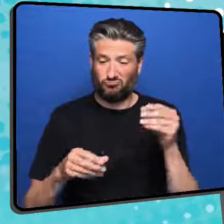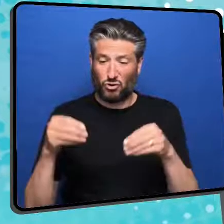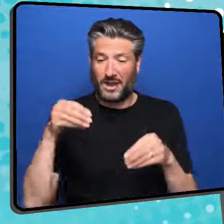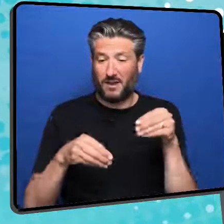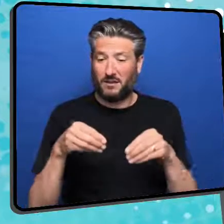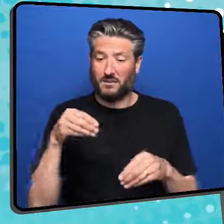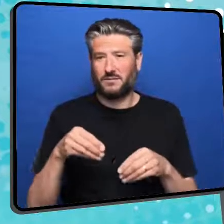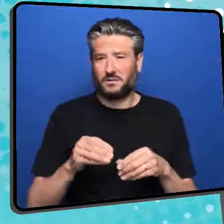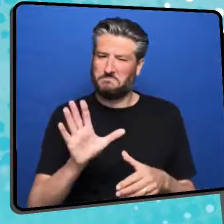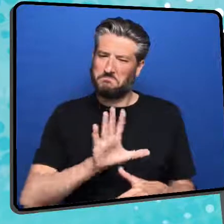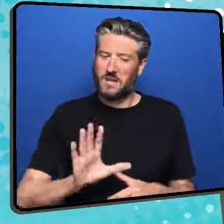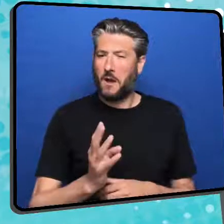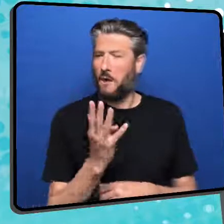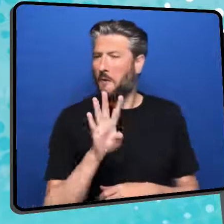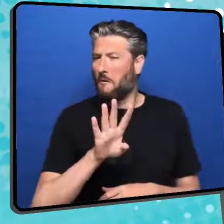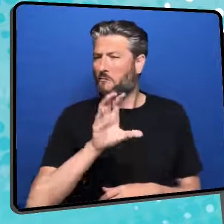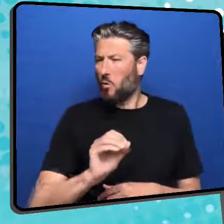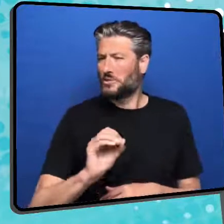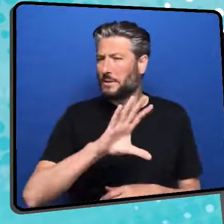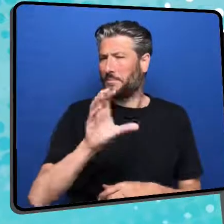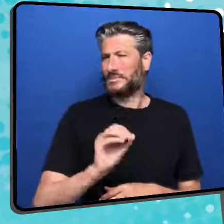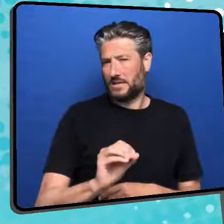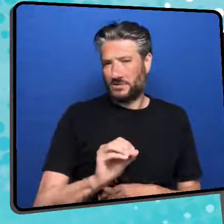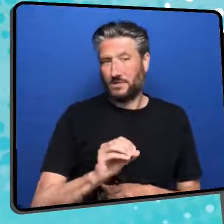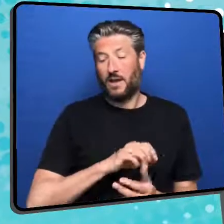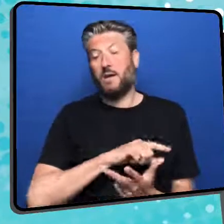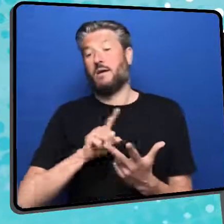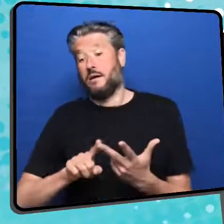remaining 20% is like really